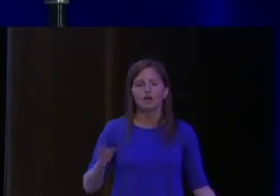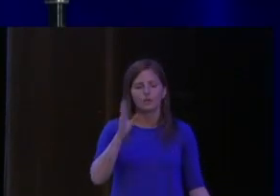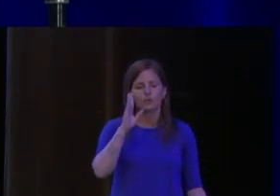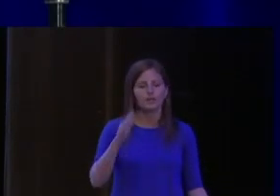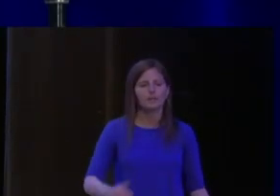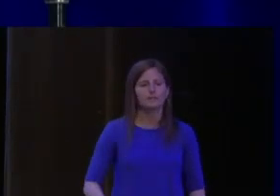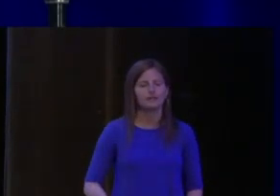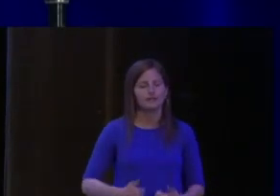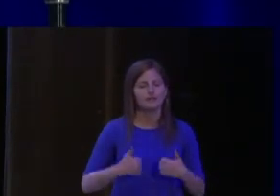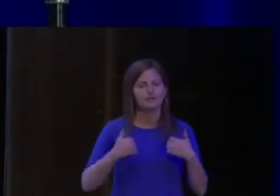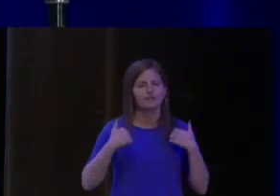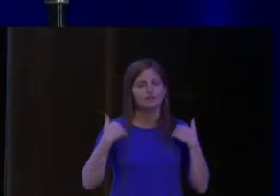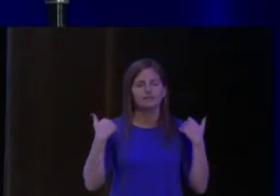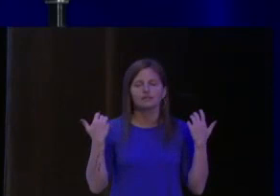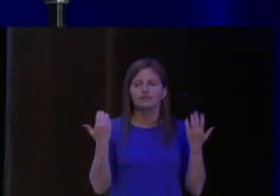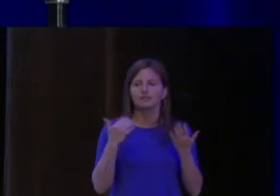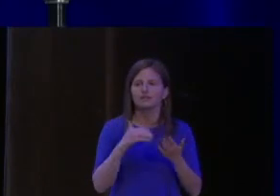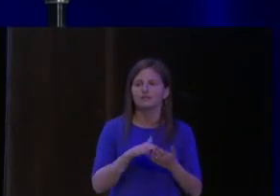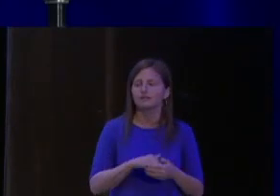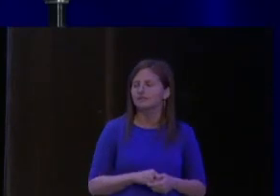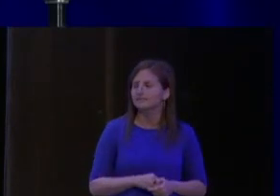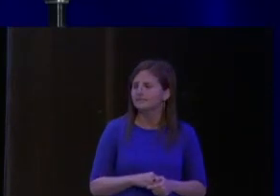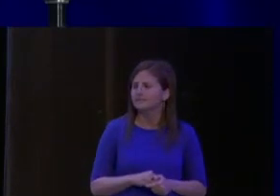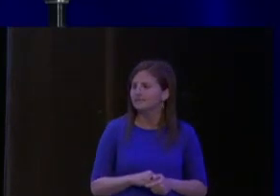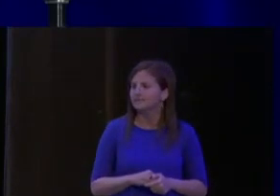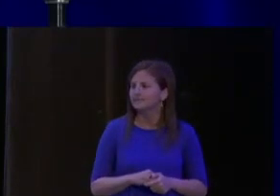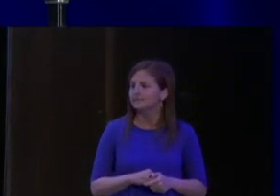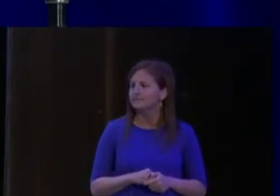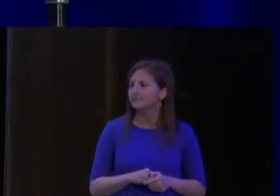living. Be living.